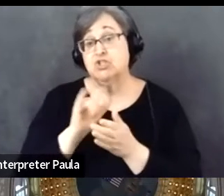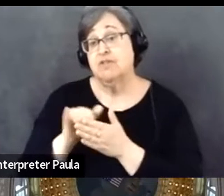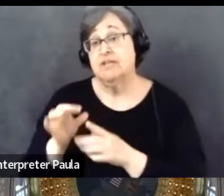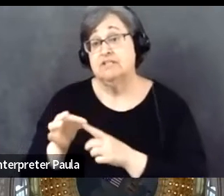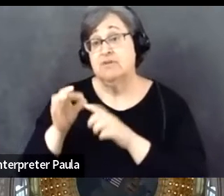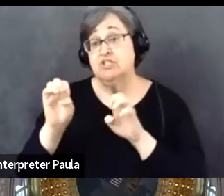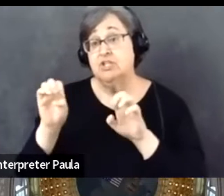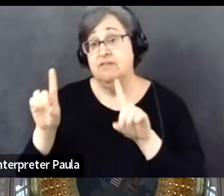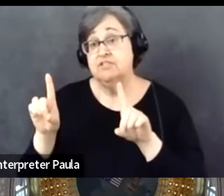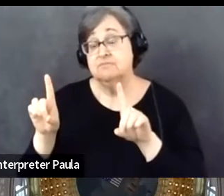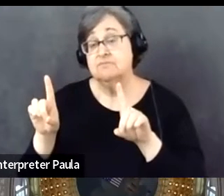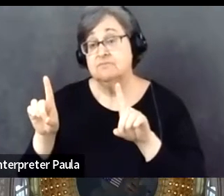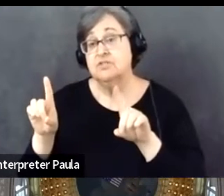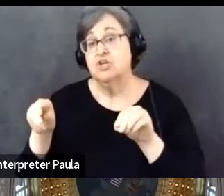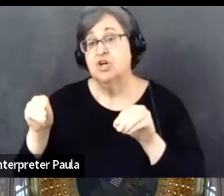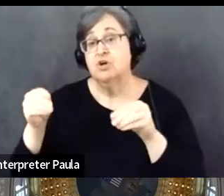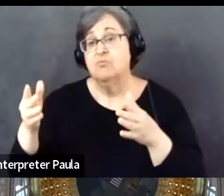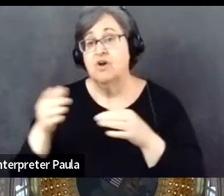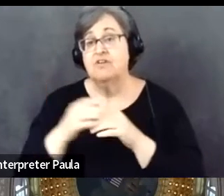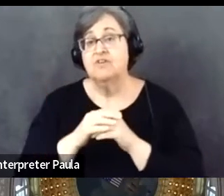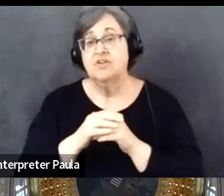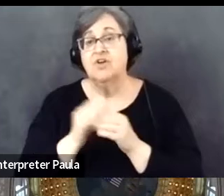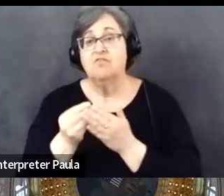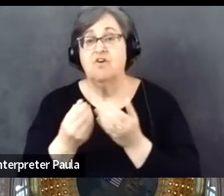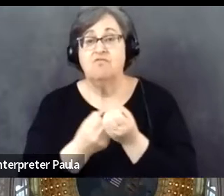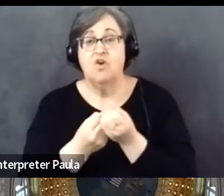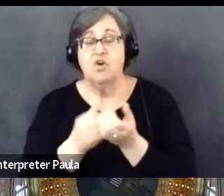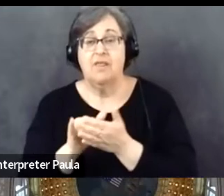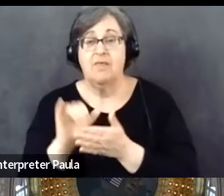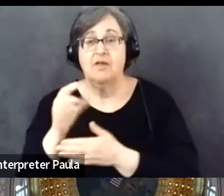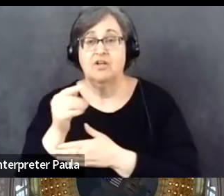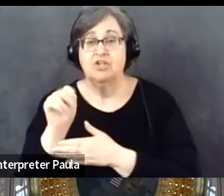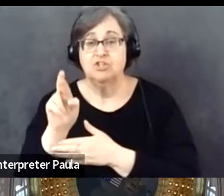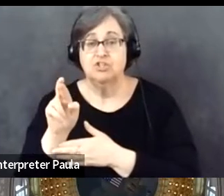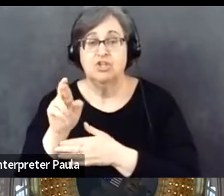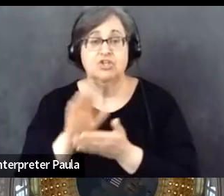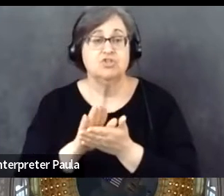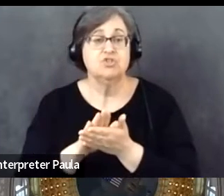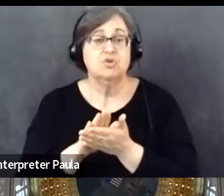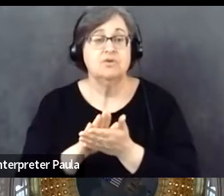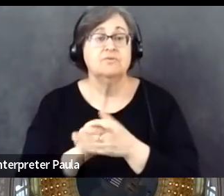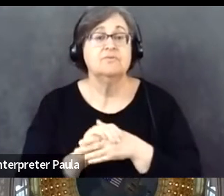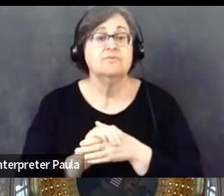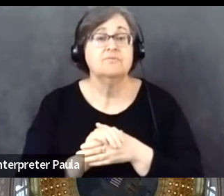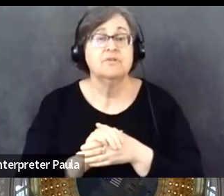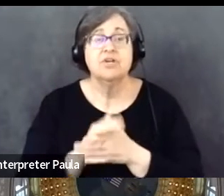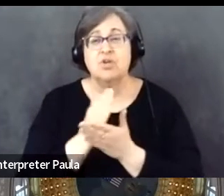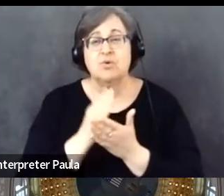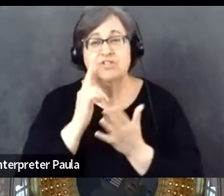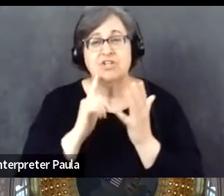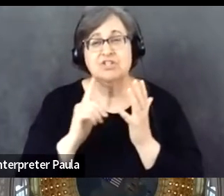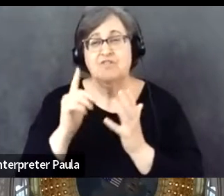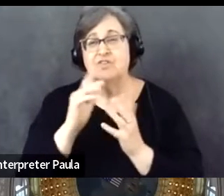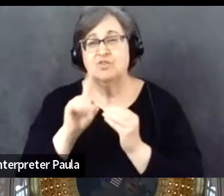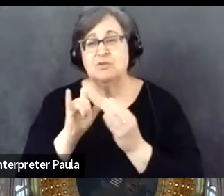education is provided and funded in that charter school environment. I guess there was some confusion about that, so that's